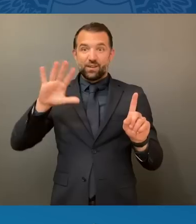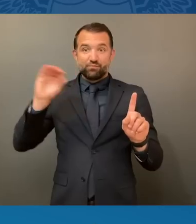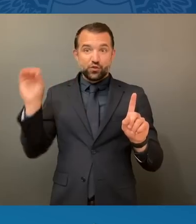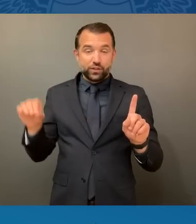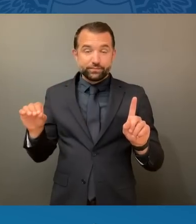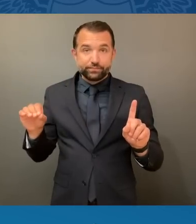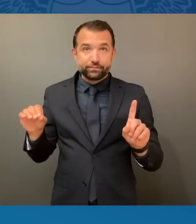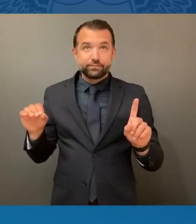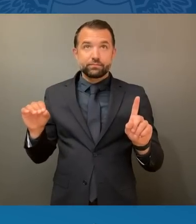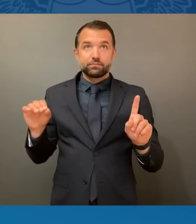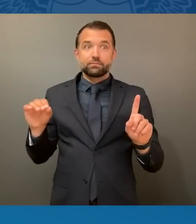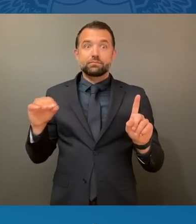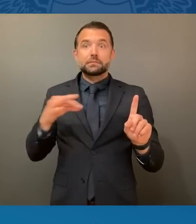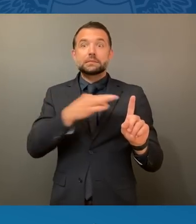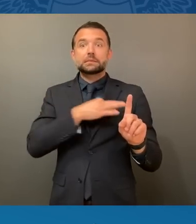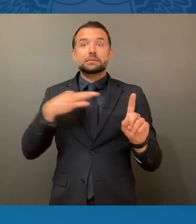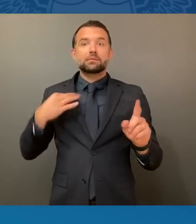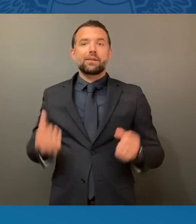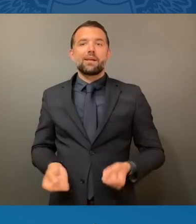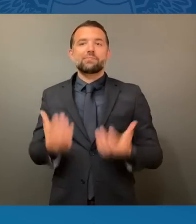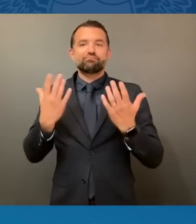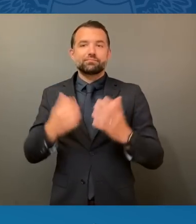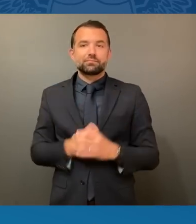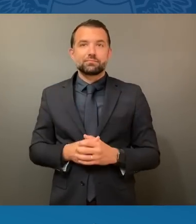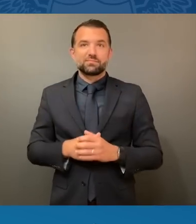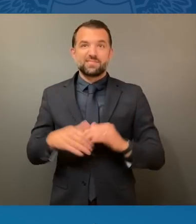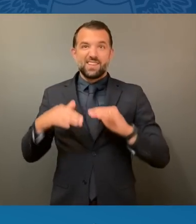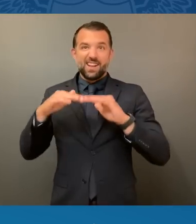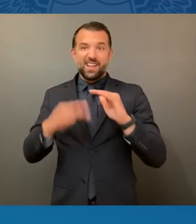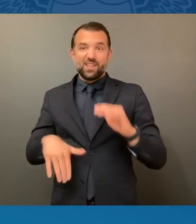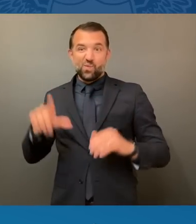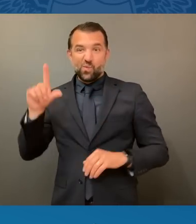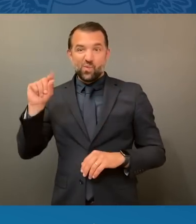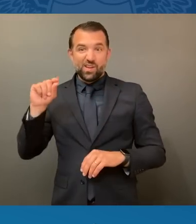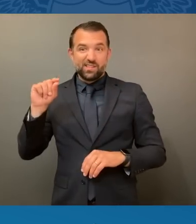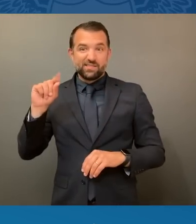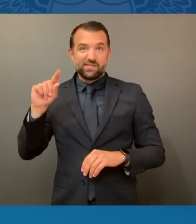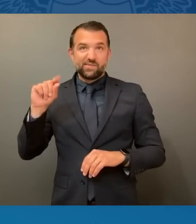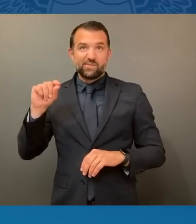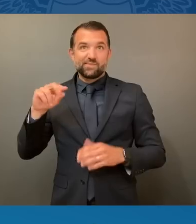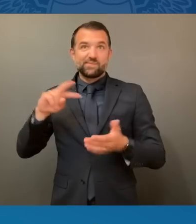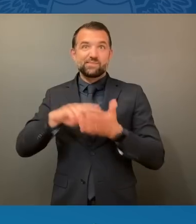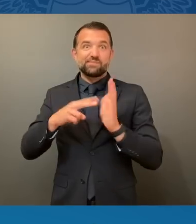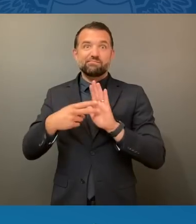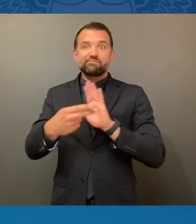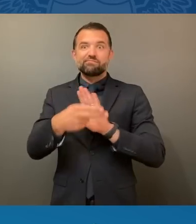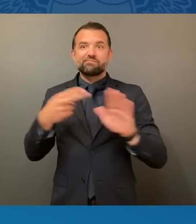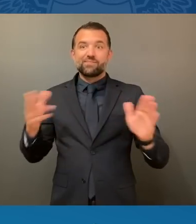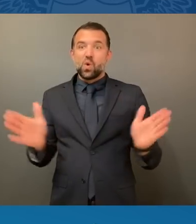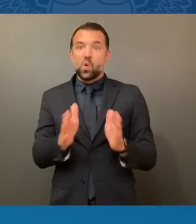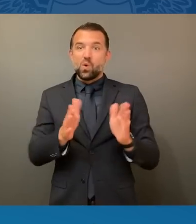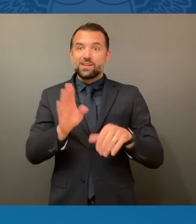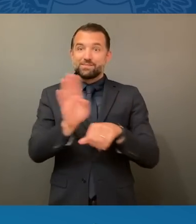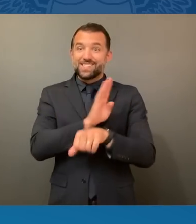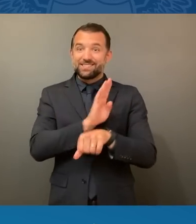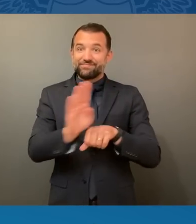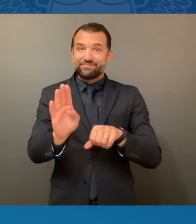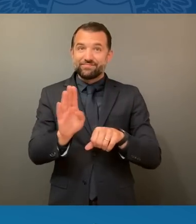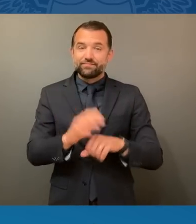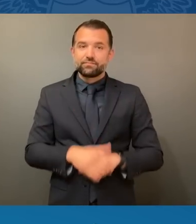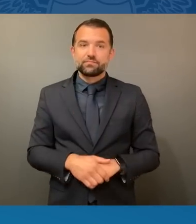employees? Those are small businesses. That's right. When you compound that with the fact that our administration has made a commitment